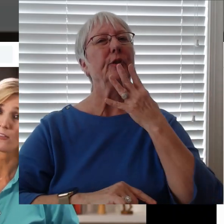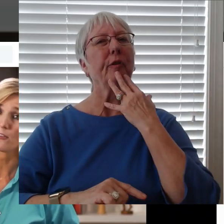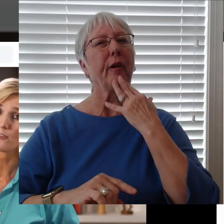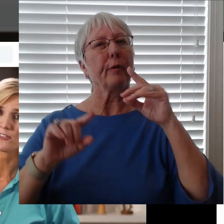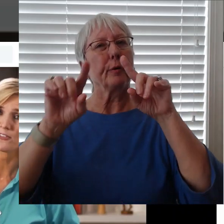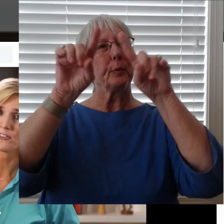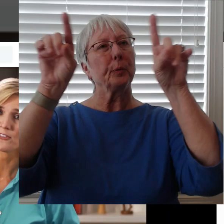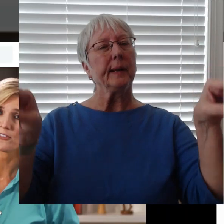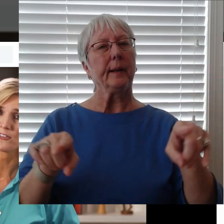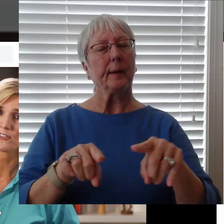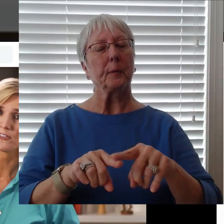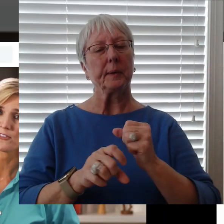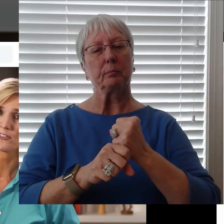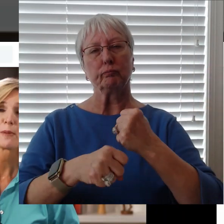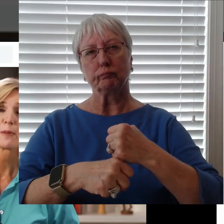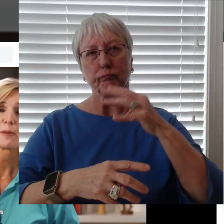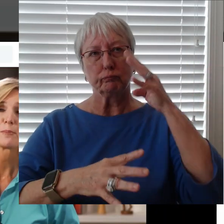theory.